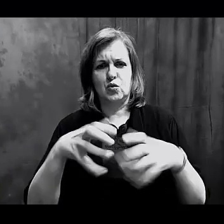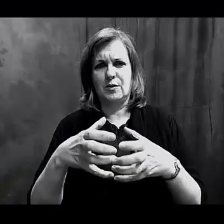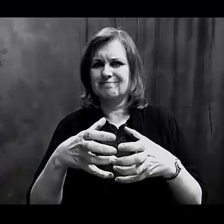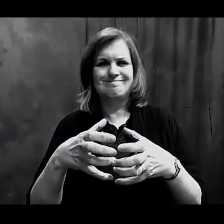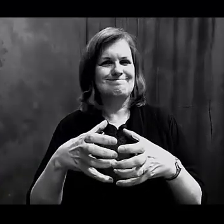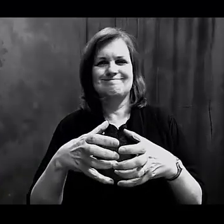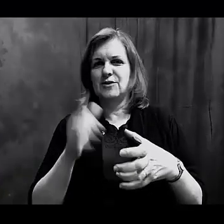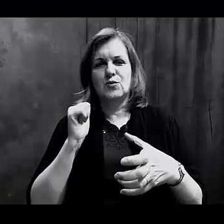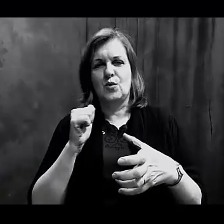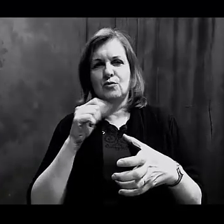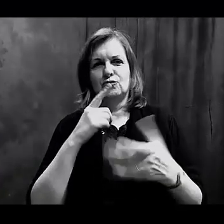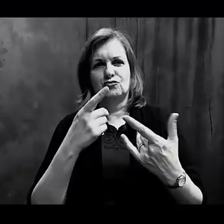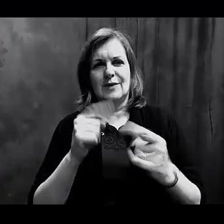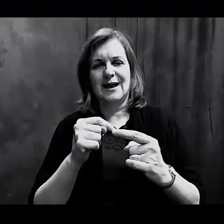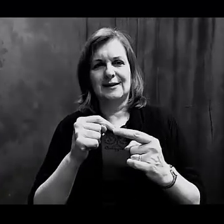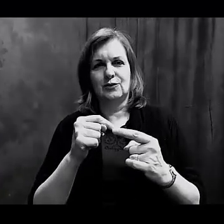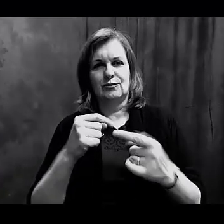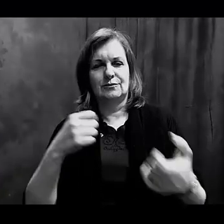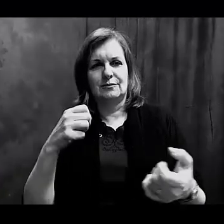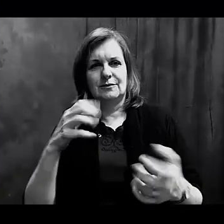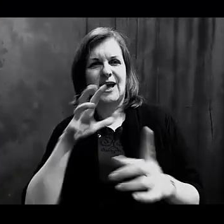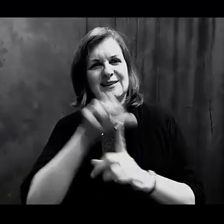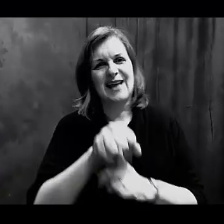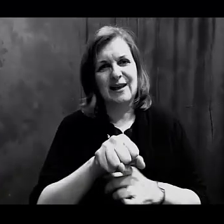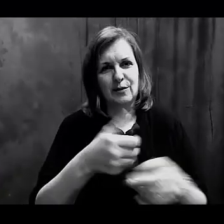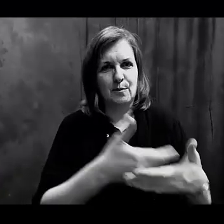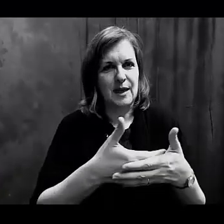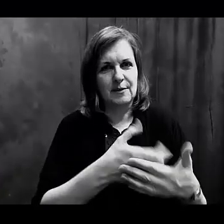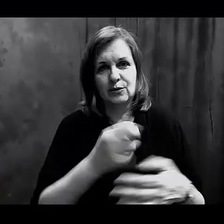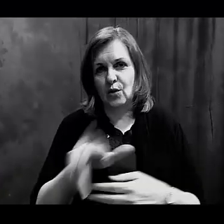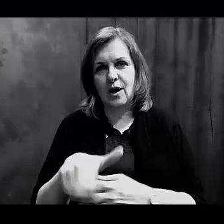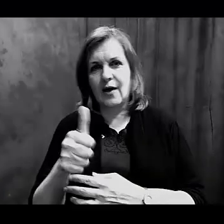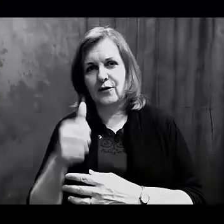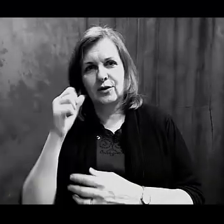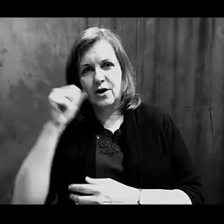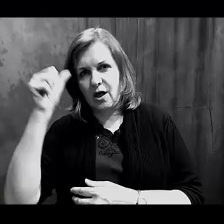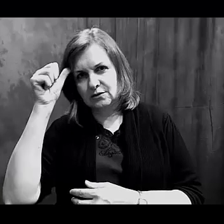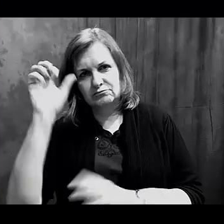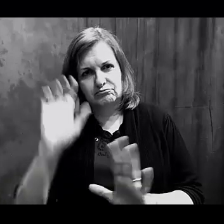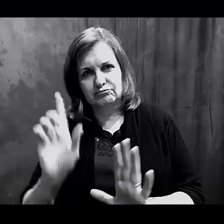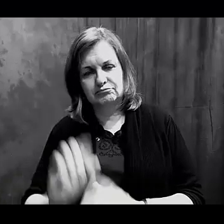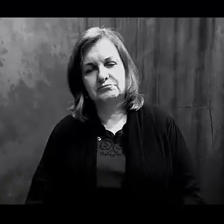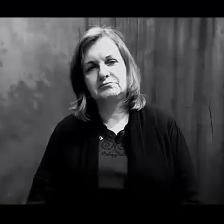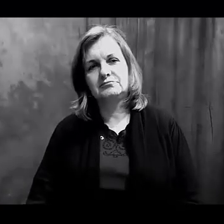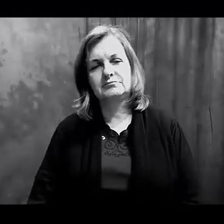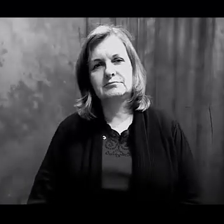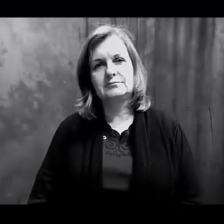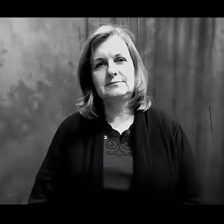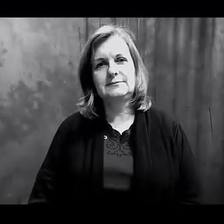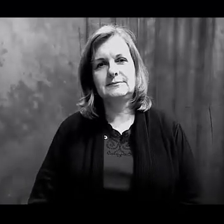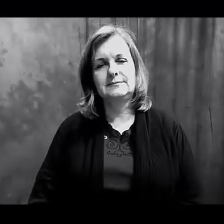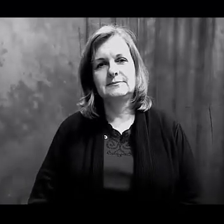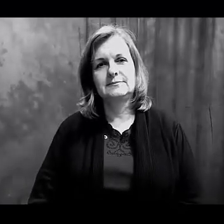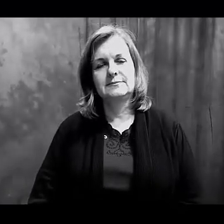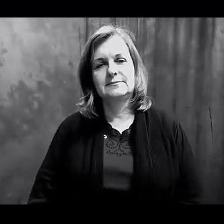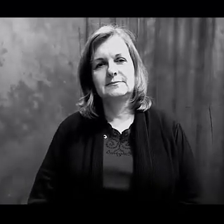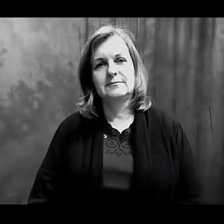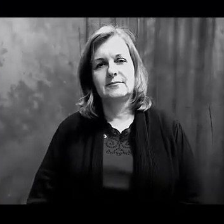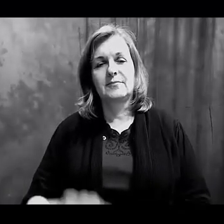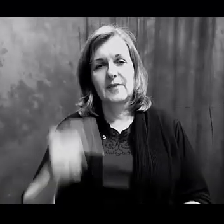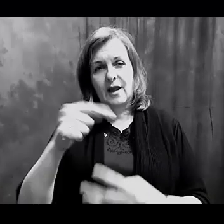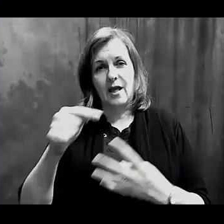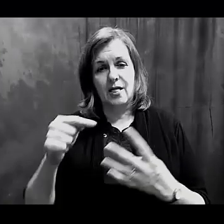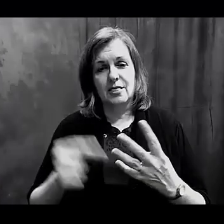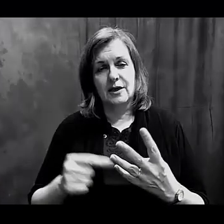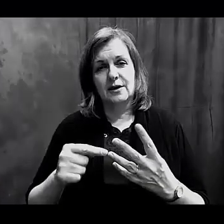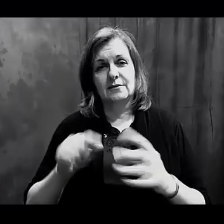this population, you certainly are not going to mess with the babies or any of them, right? And these kinds